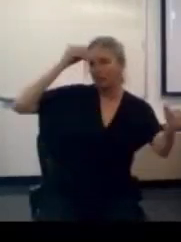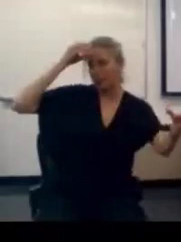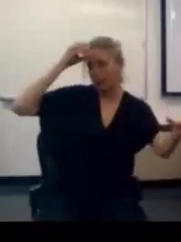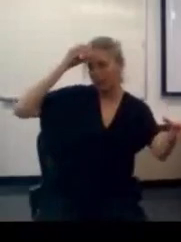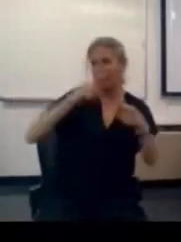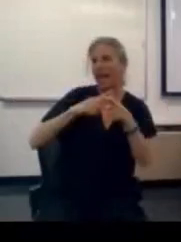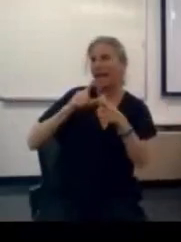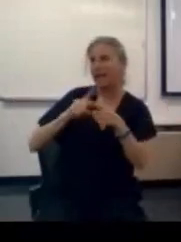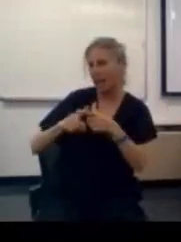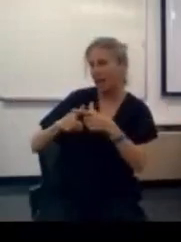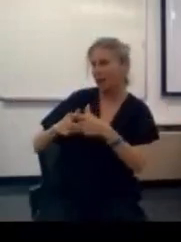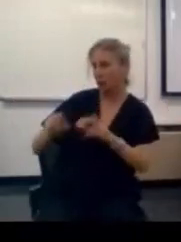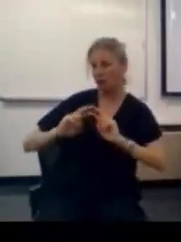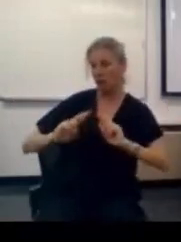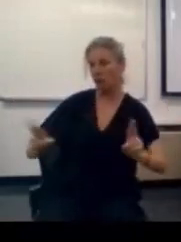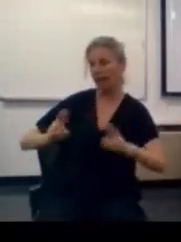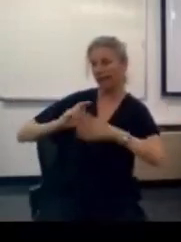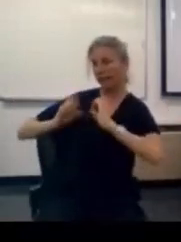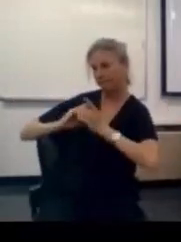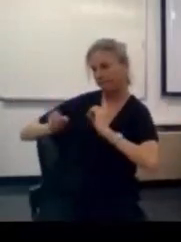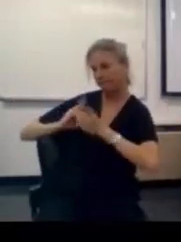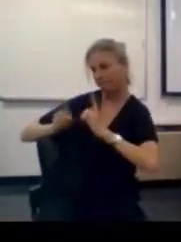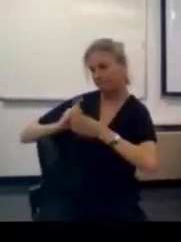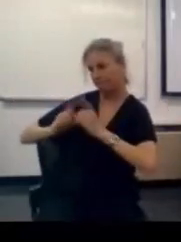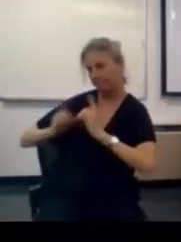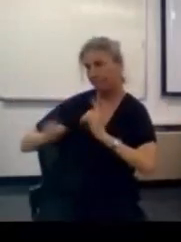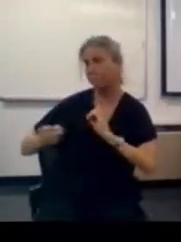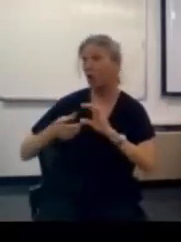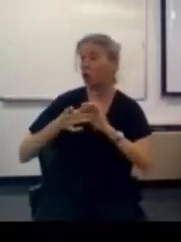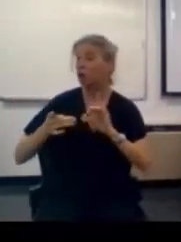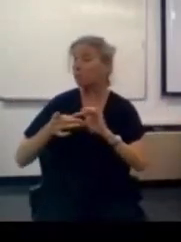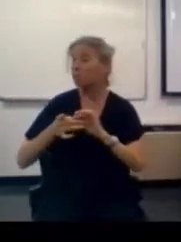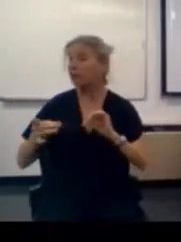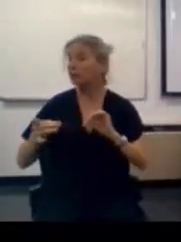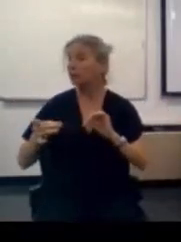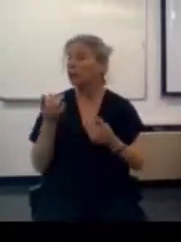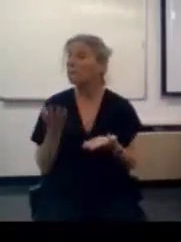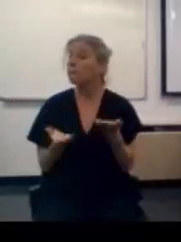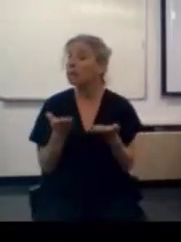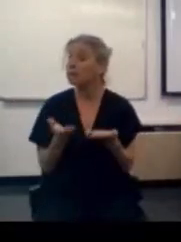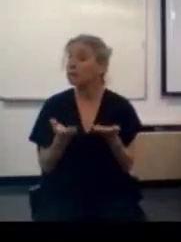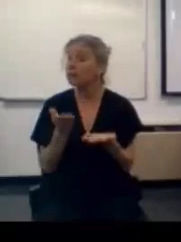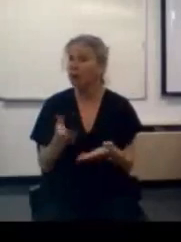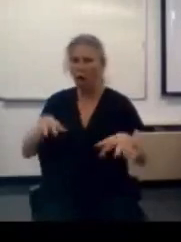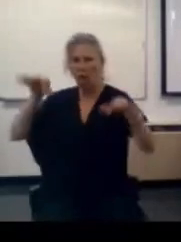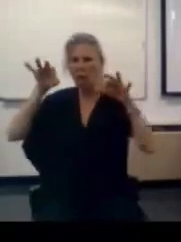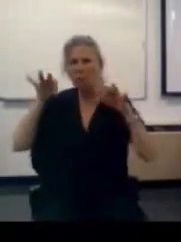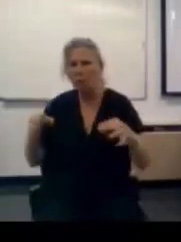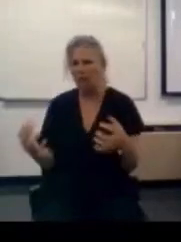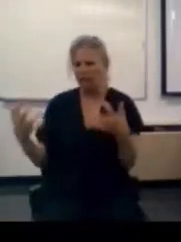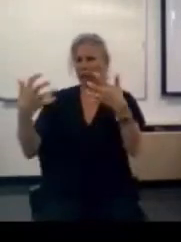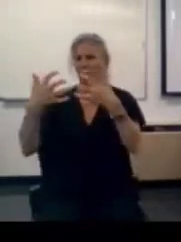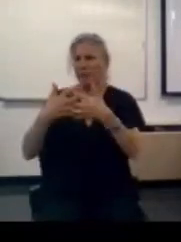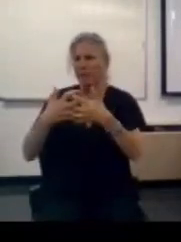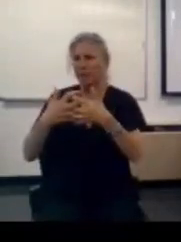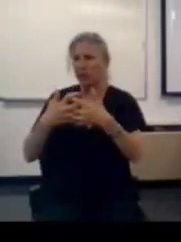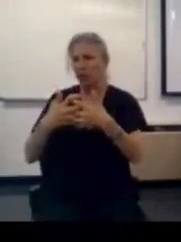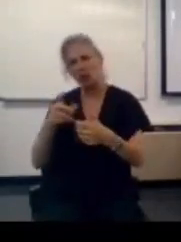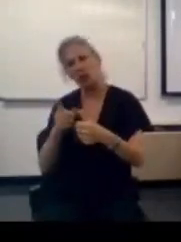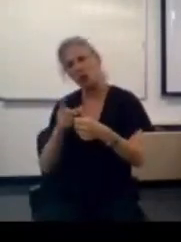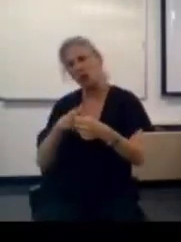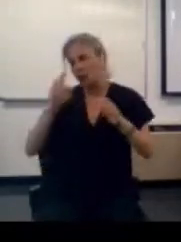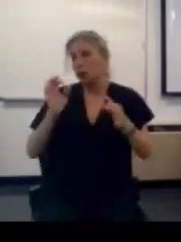through, have a learned conversation and have questions ready. You mentioned something in terms of you may not get